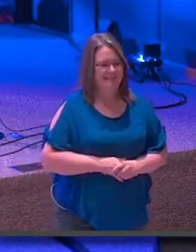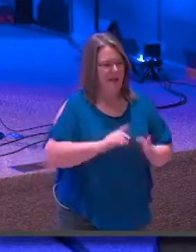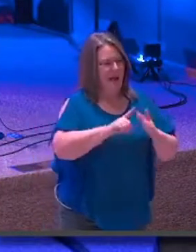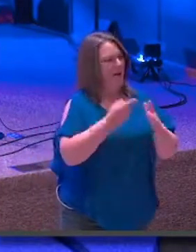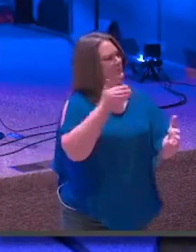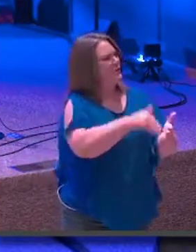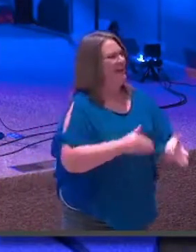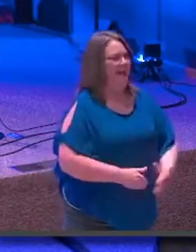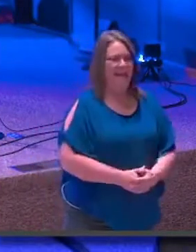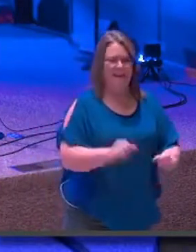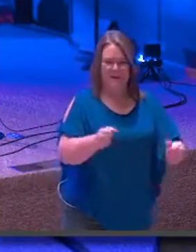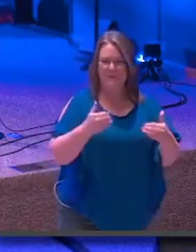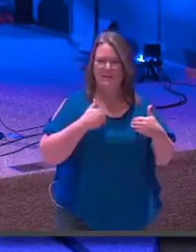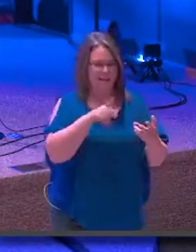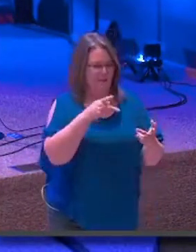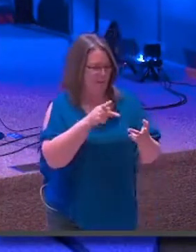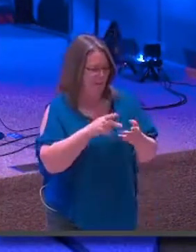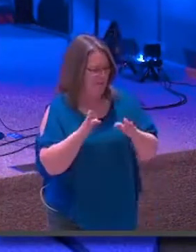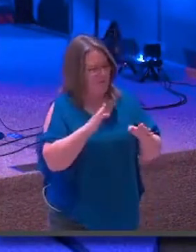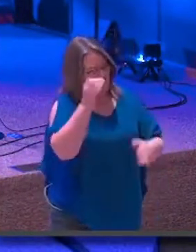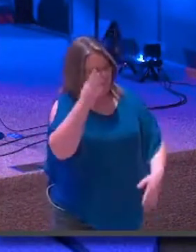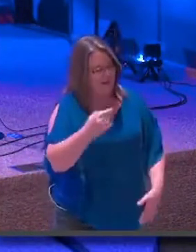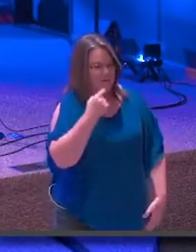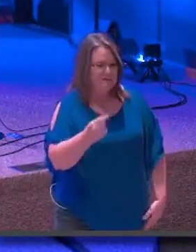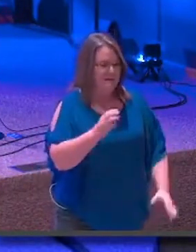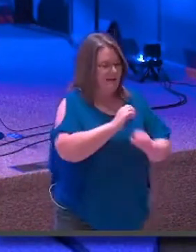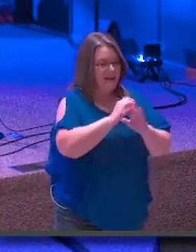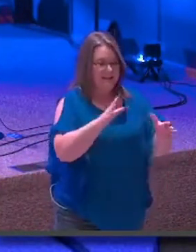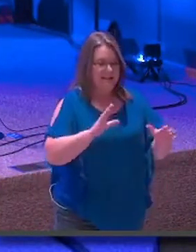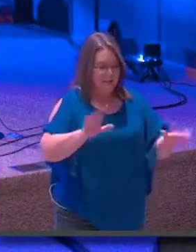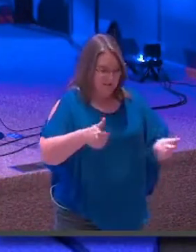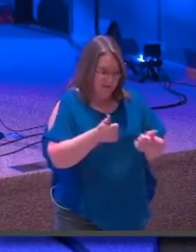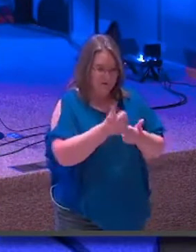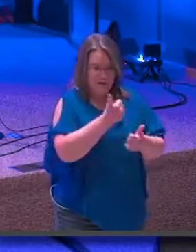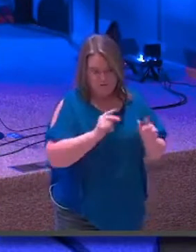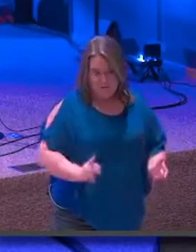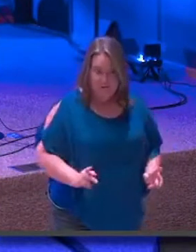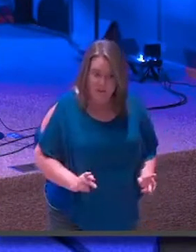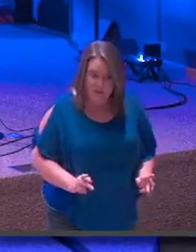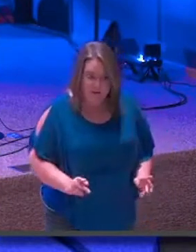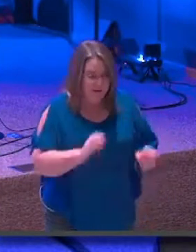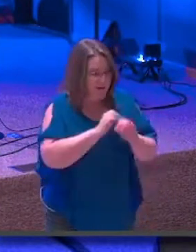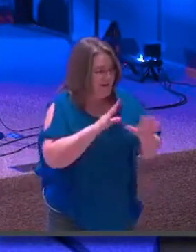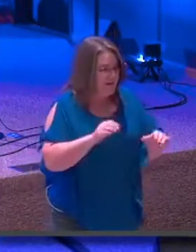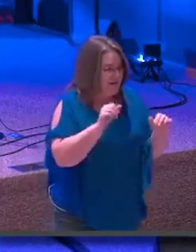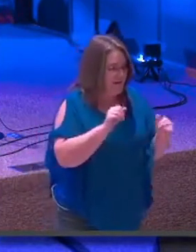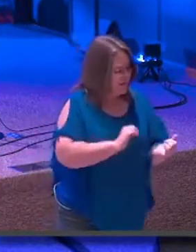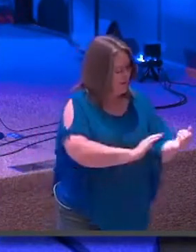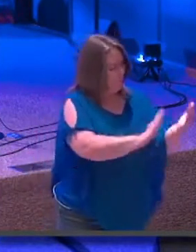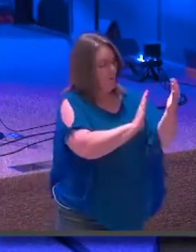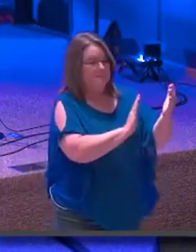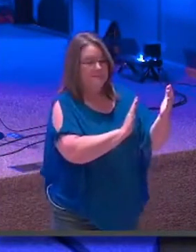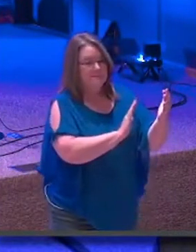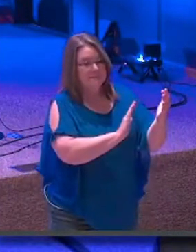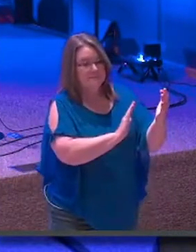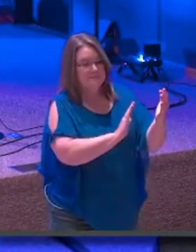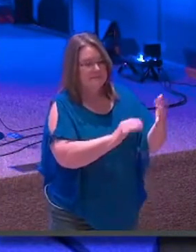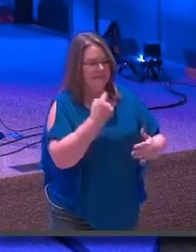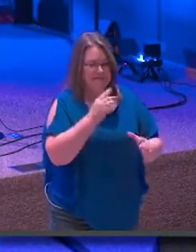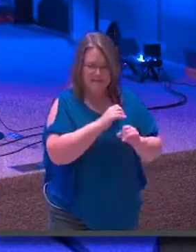can have a perfectly behaved pastor who says nothing that challenges anyone, nothing that confronts, says nothing